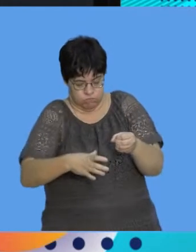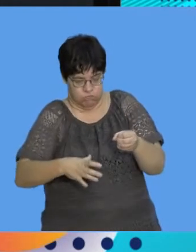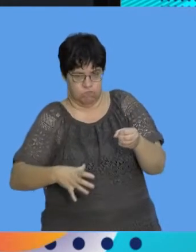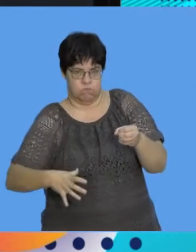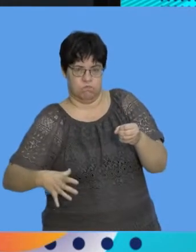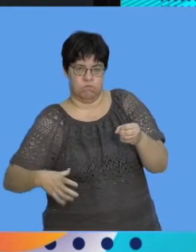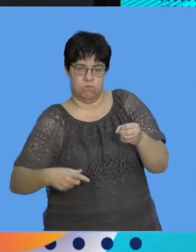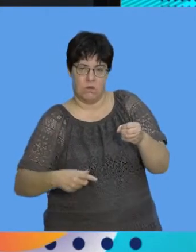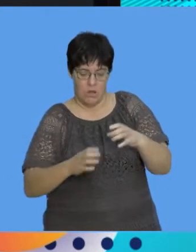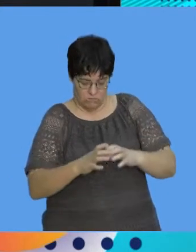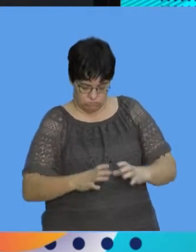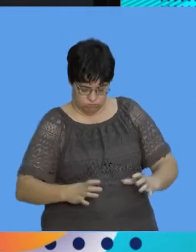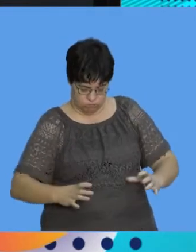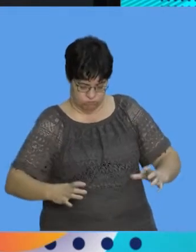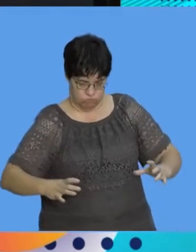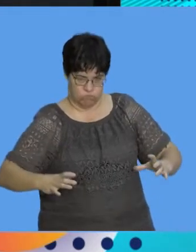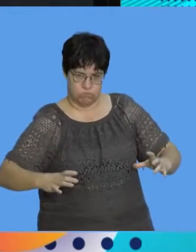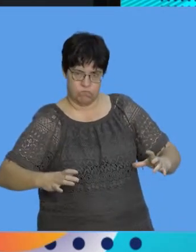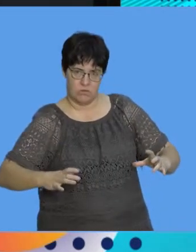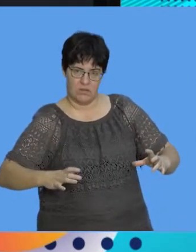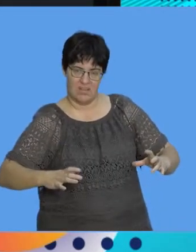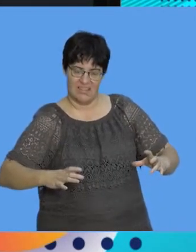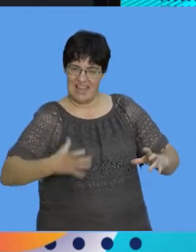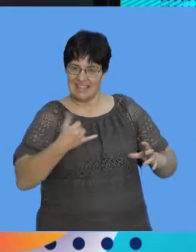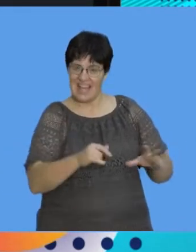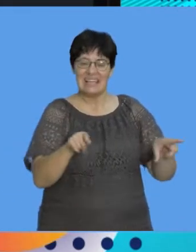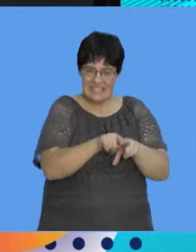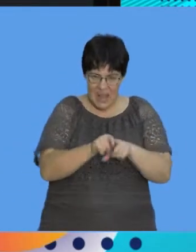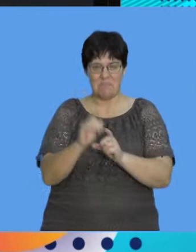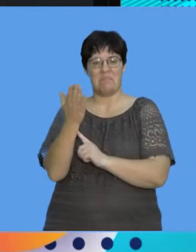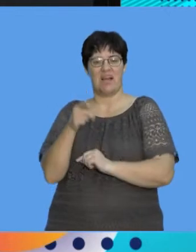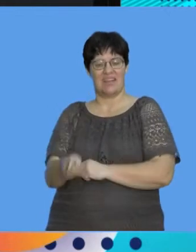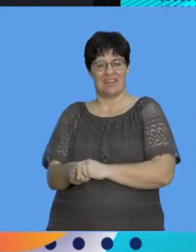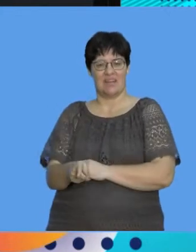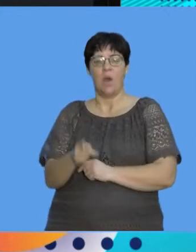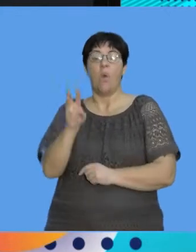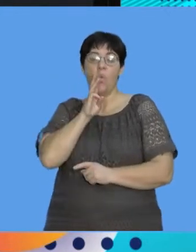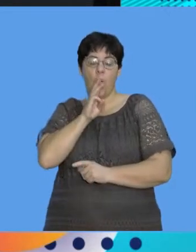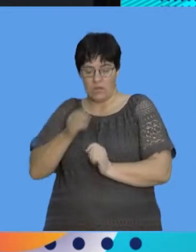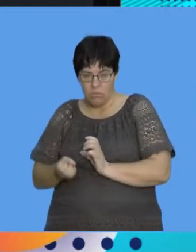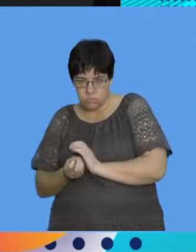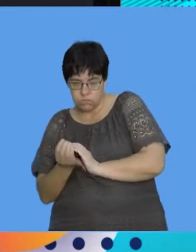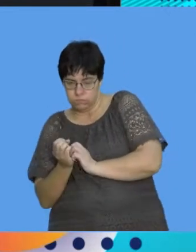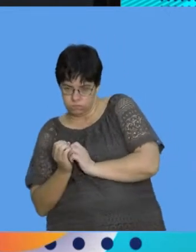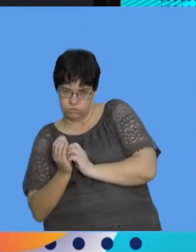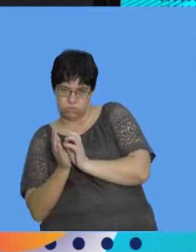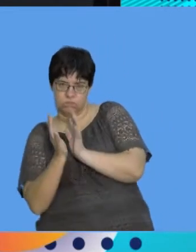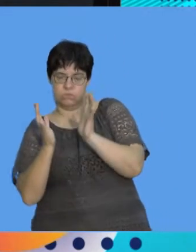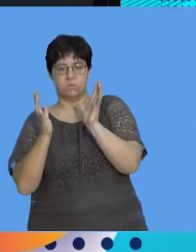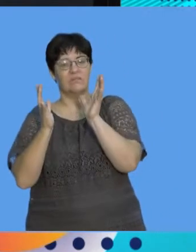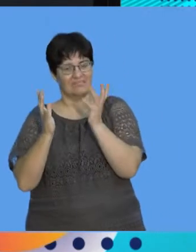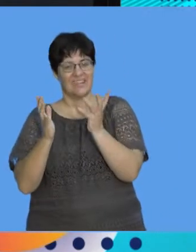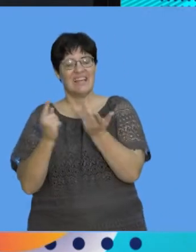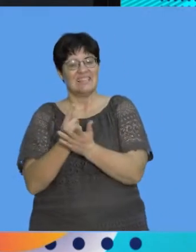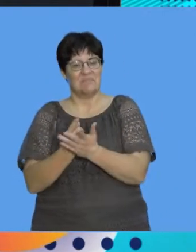right? And it keeps its shape. Exactly the same with plants. Plants need water to keep those cells, all right, we